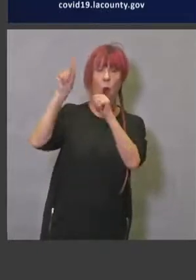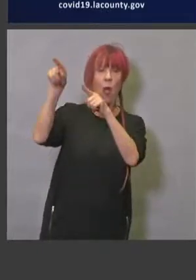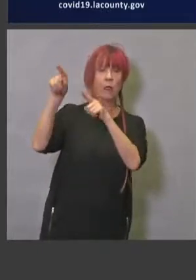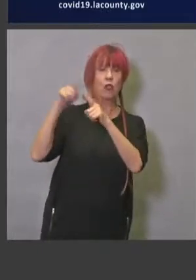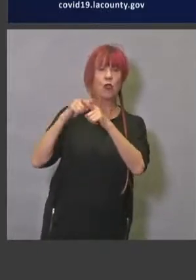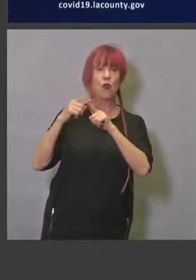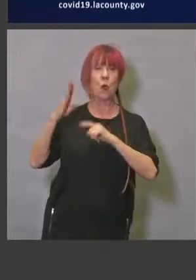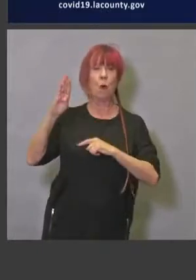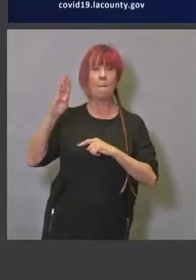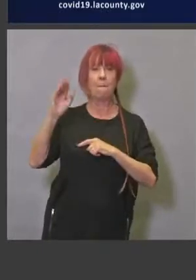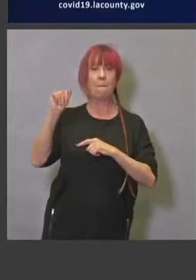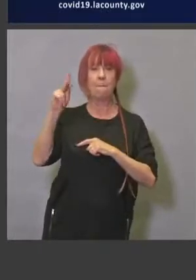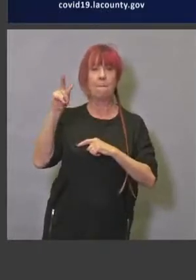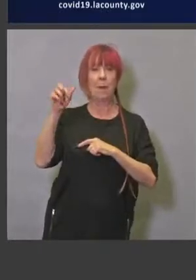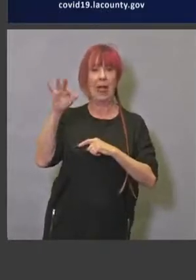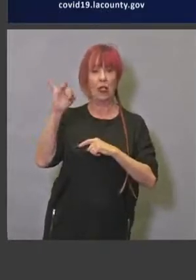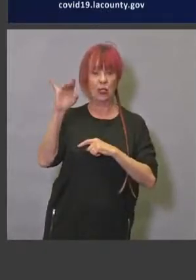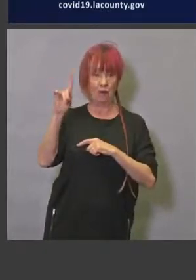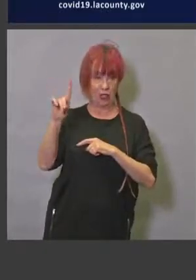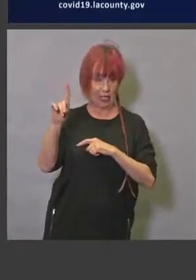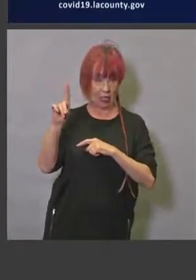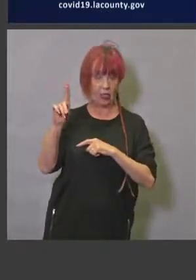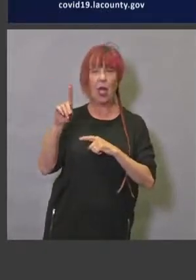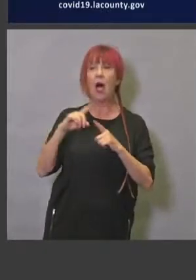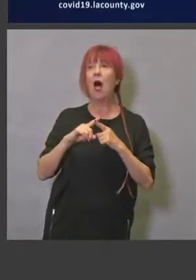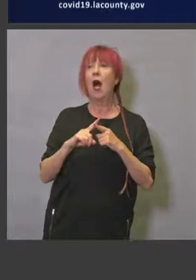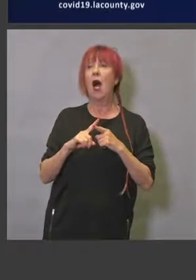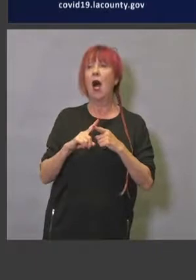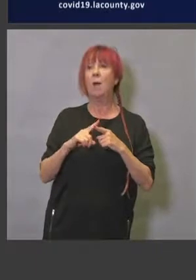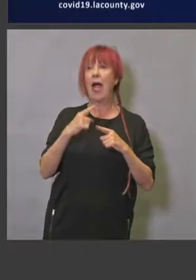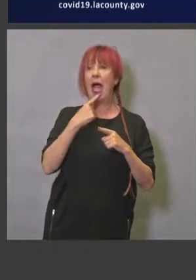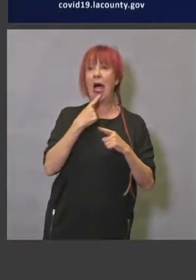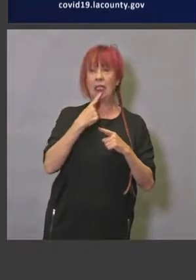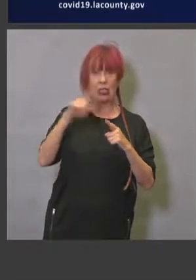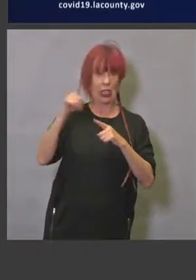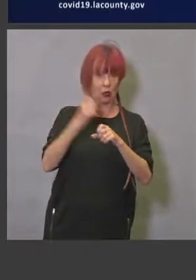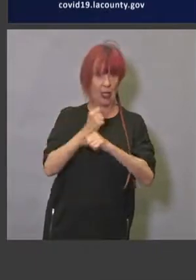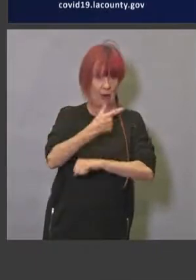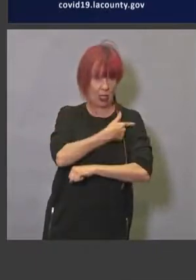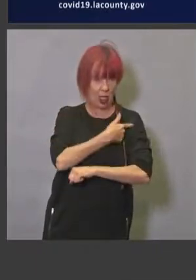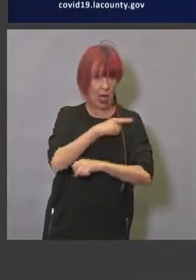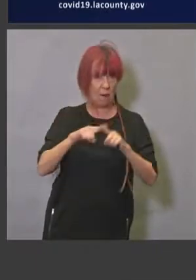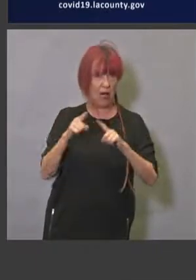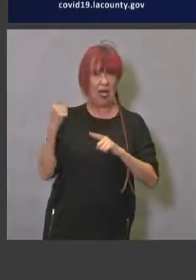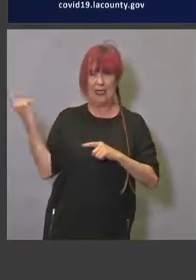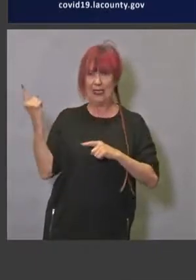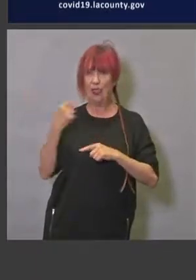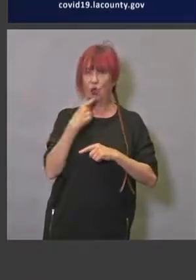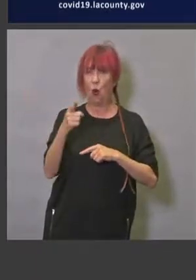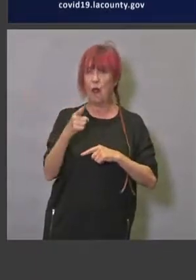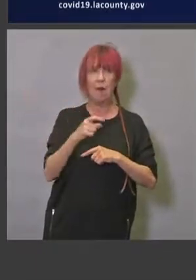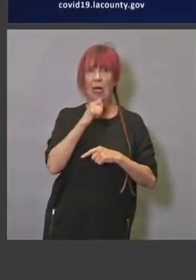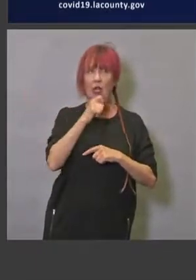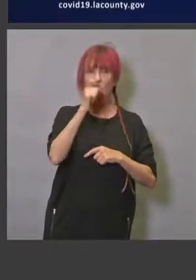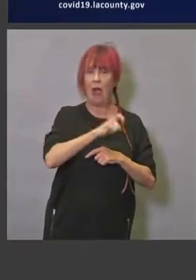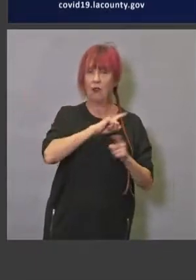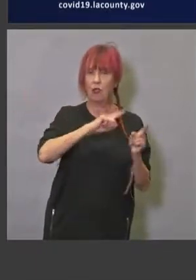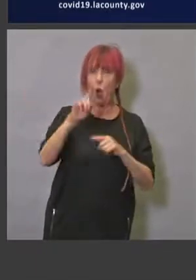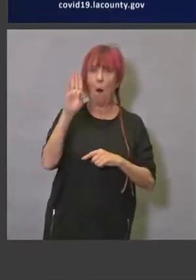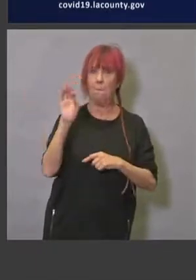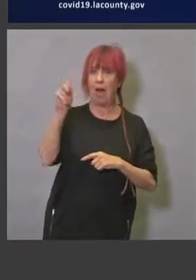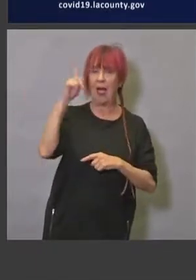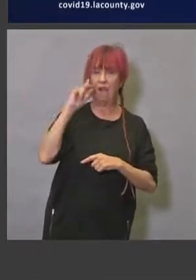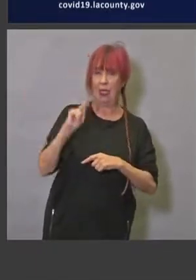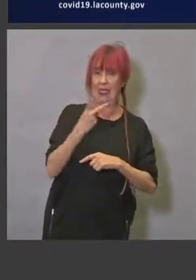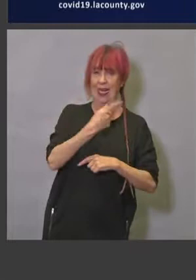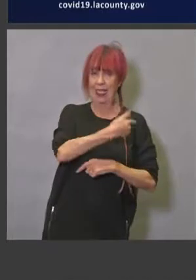so, but they were told they did not have to return to Bakersfield for the second shot. So I'm wondering, do they just make an